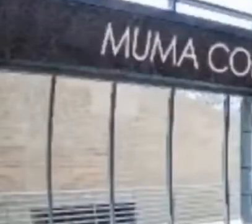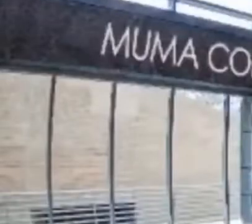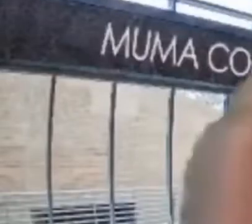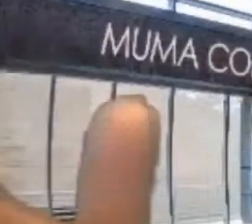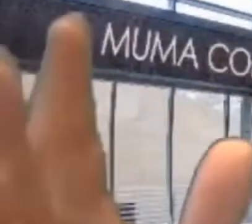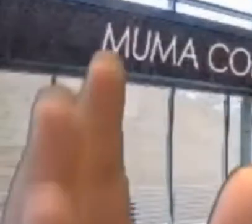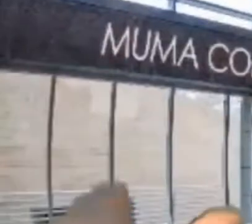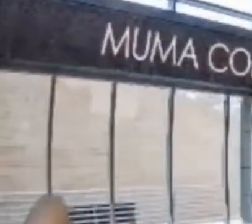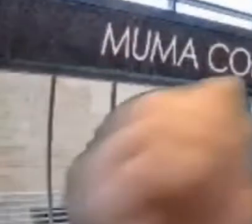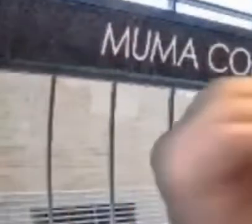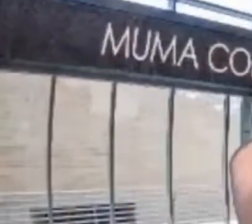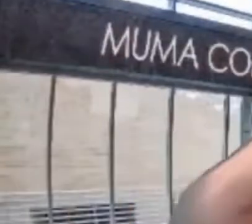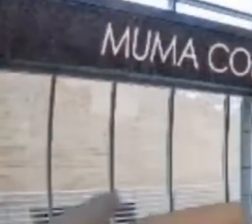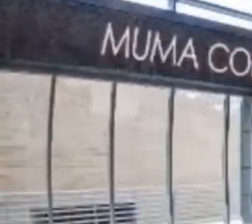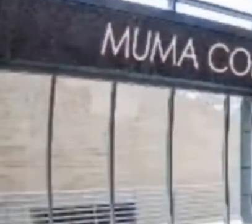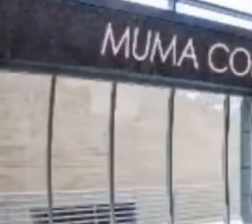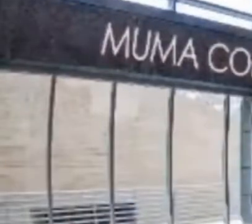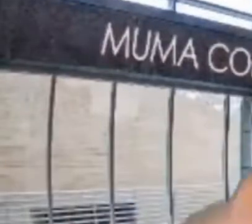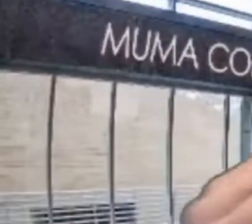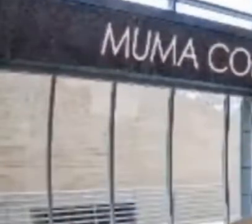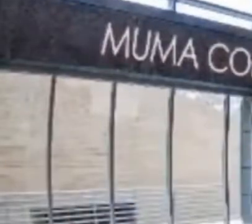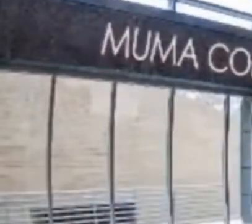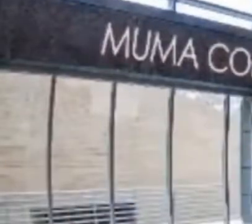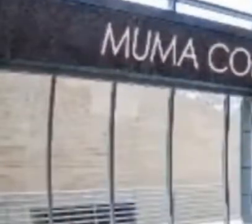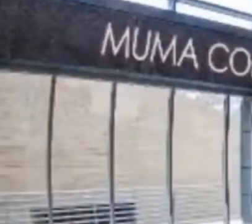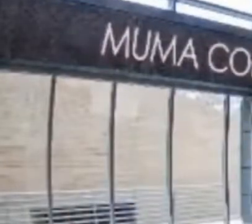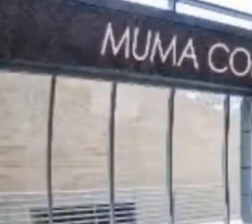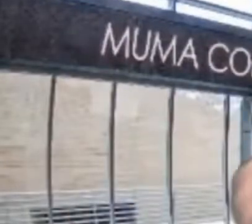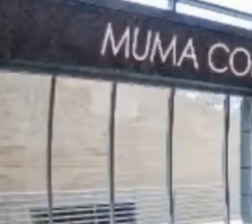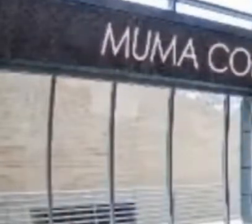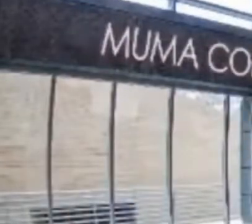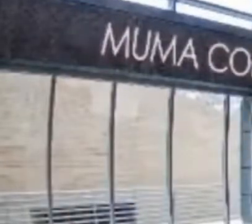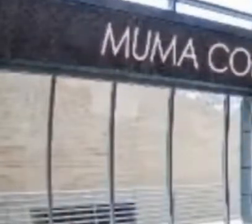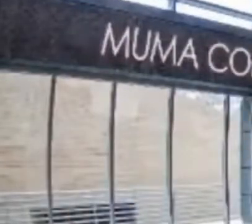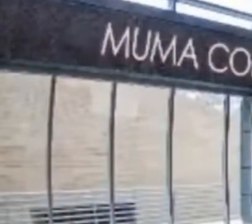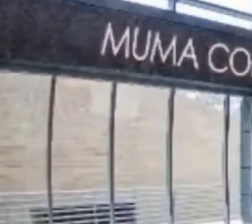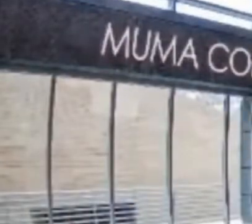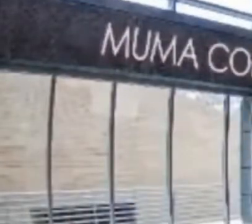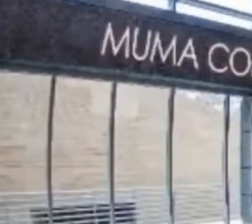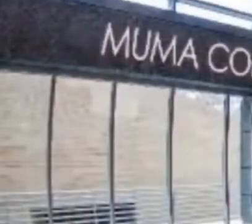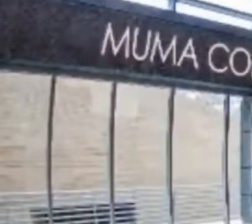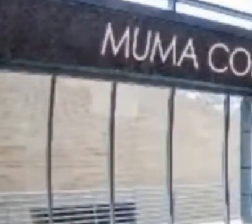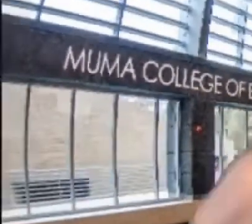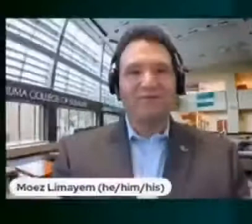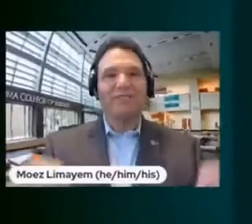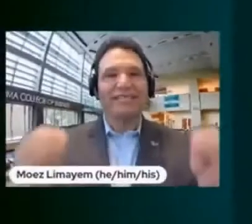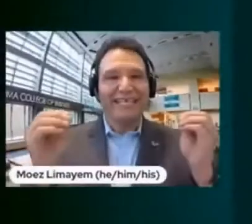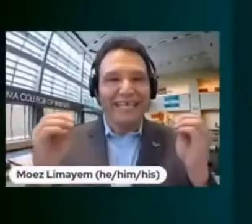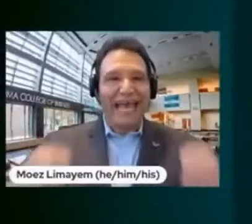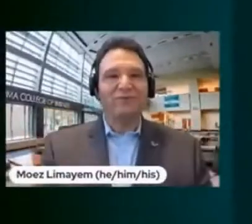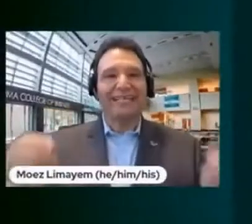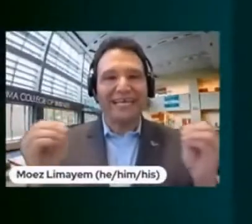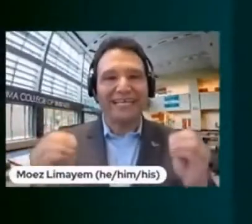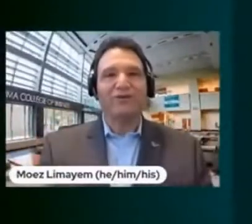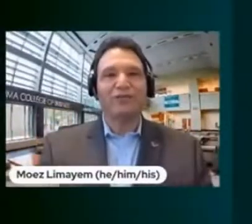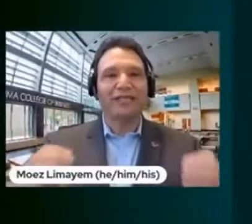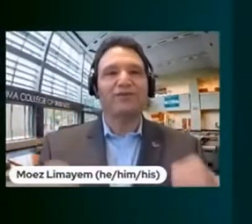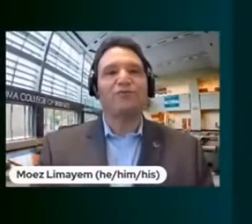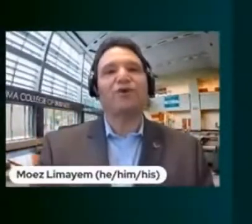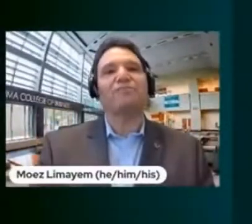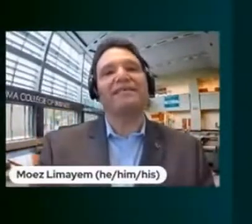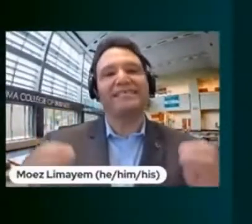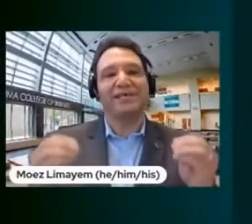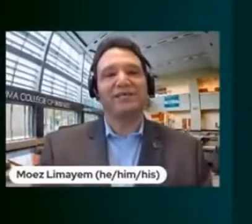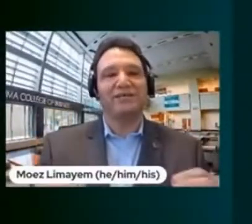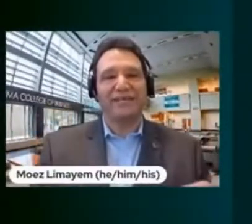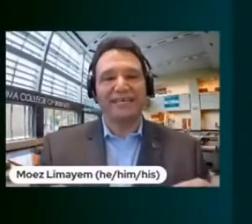good evening and good day and welcome back to the fourth module of the diversity equity and inclusion in